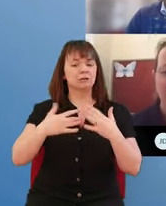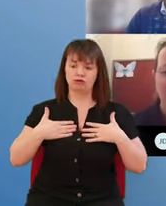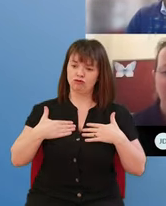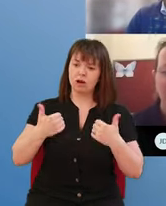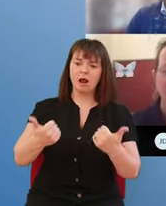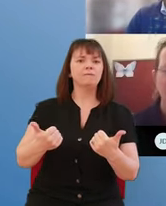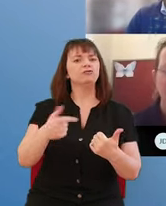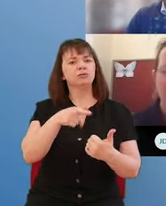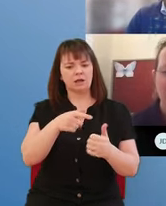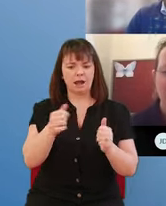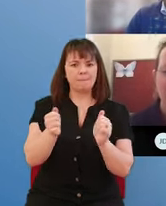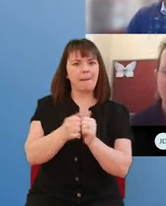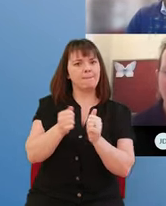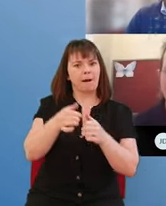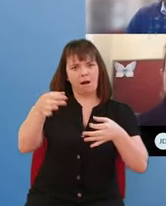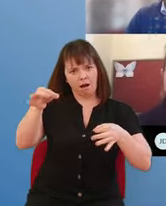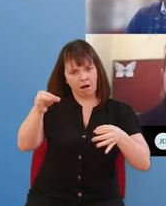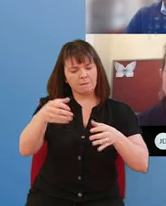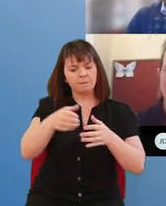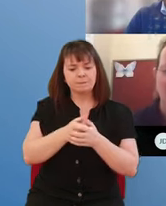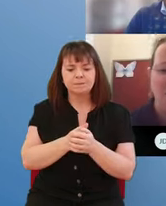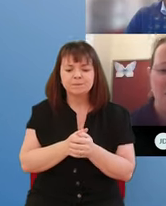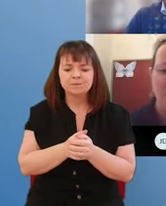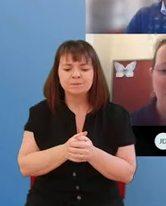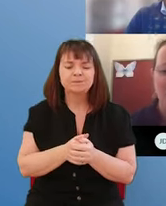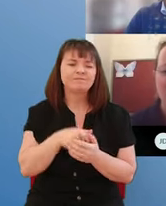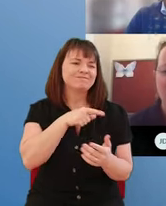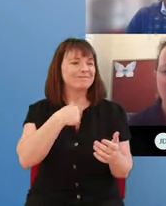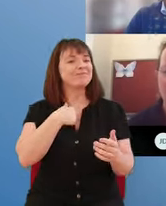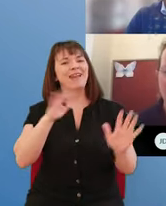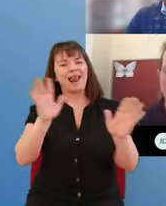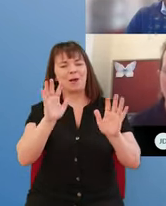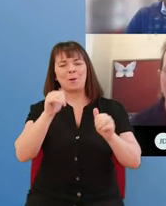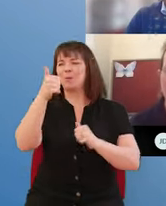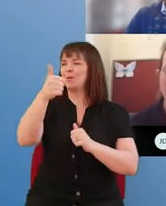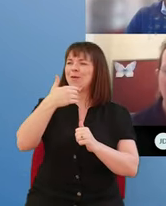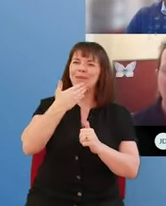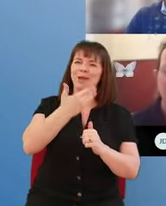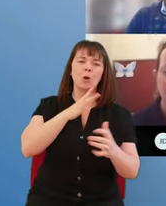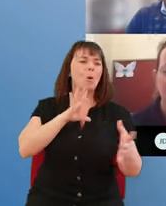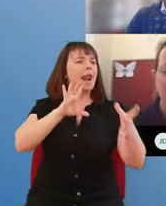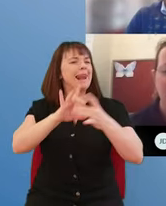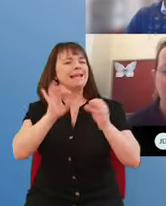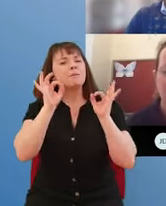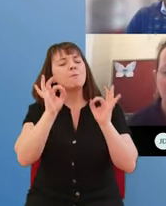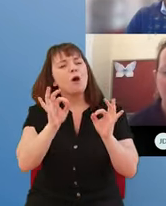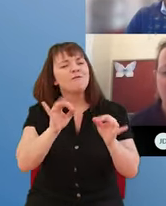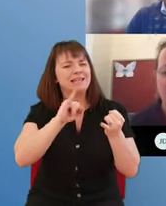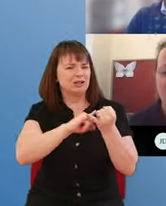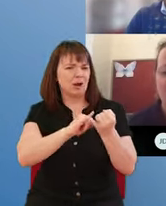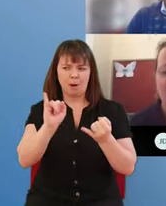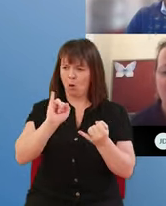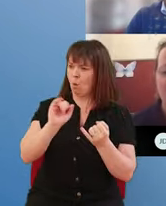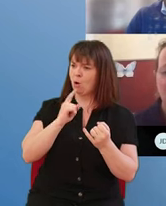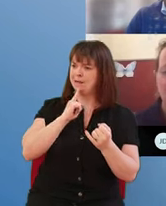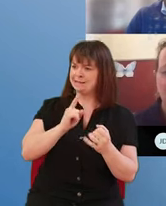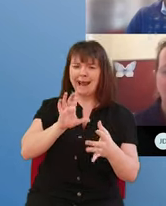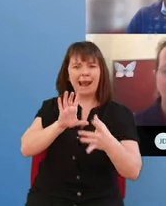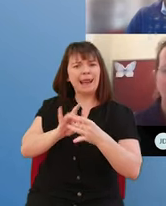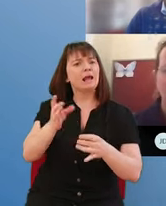disability and SMI. Yes, they suffer enormous risk of premature mortality, largely